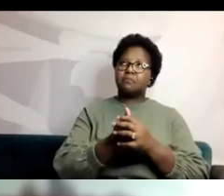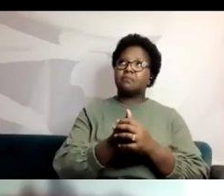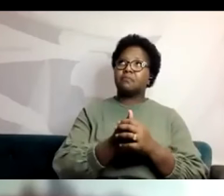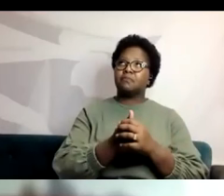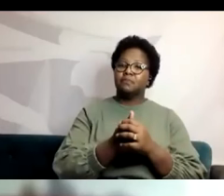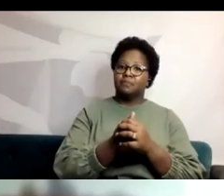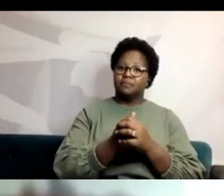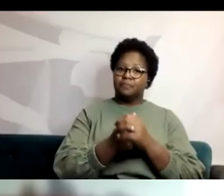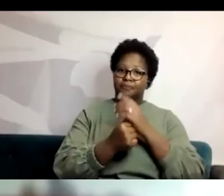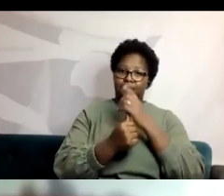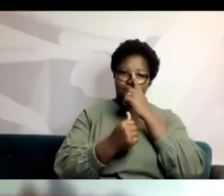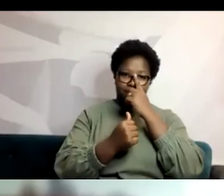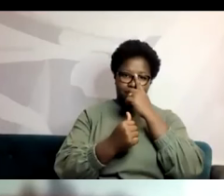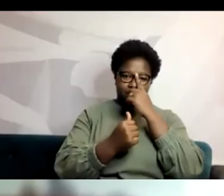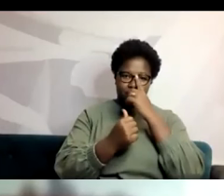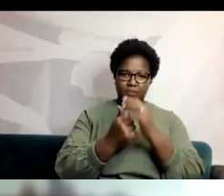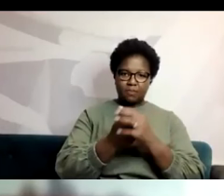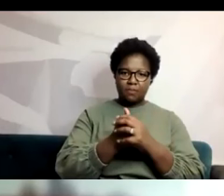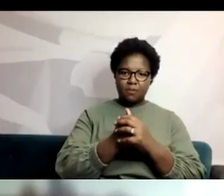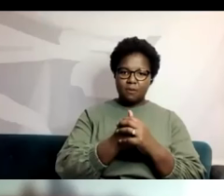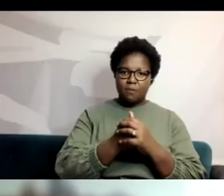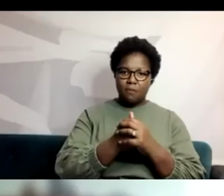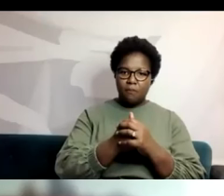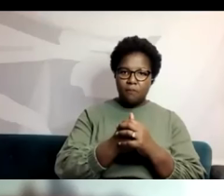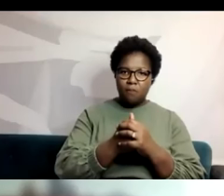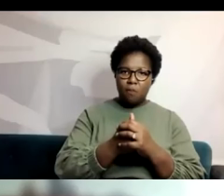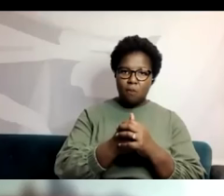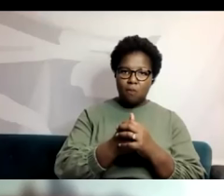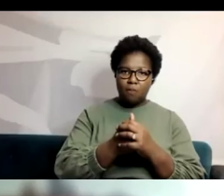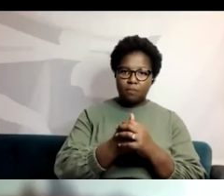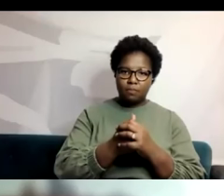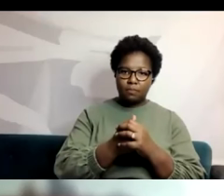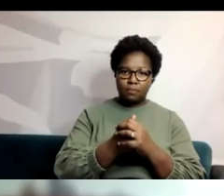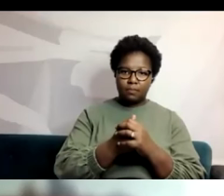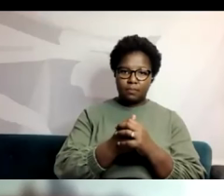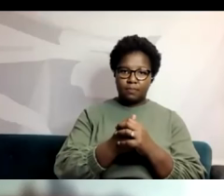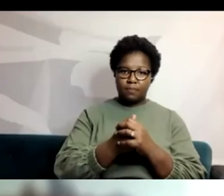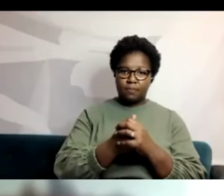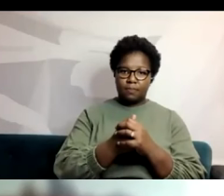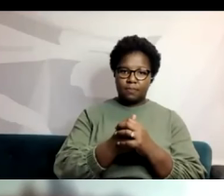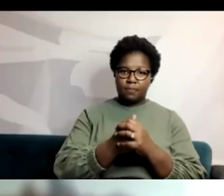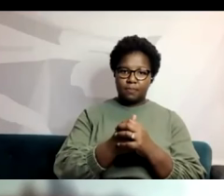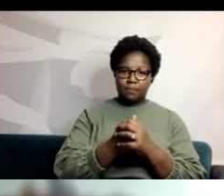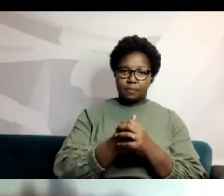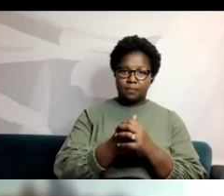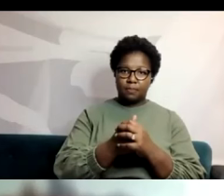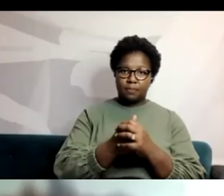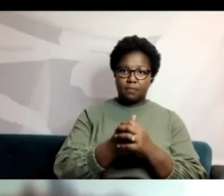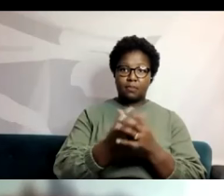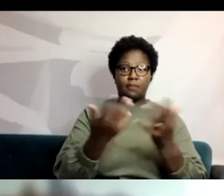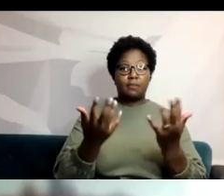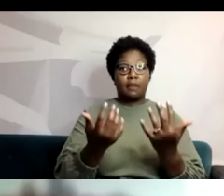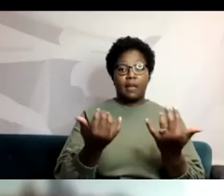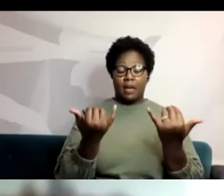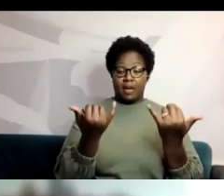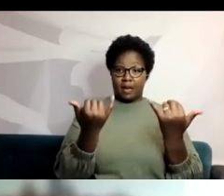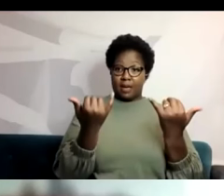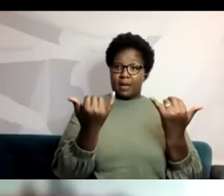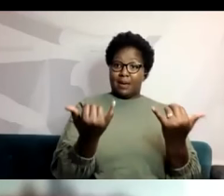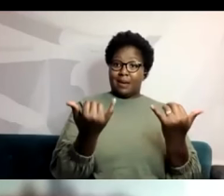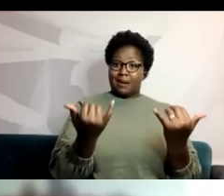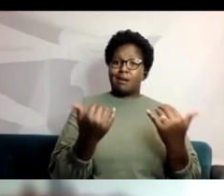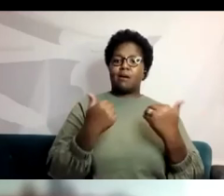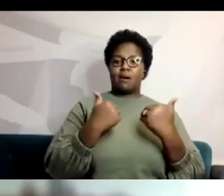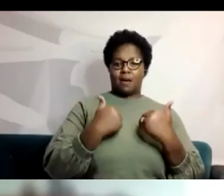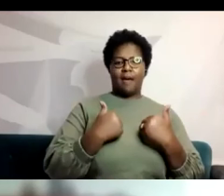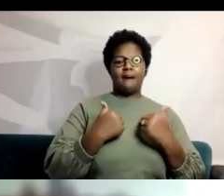Exactly. I want to try again. All right. Now, I do have another form of